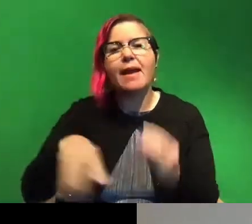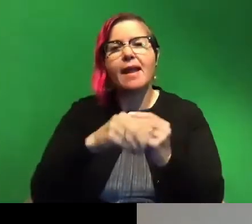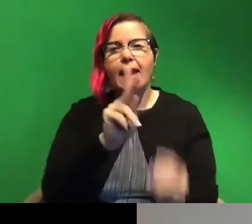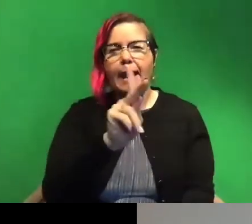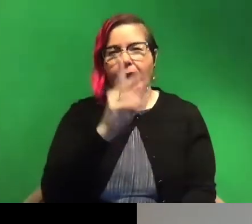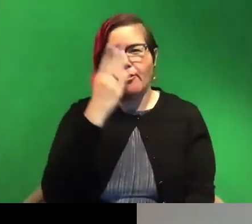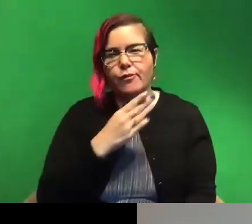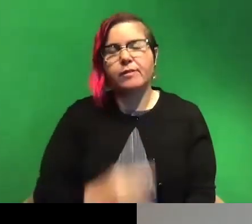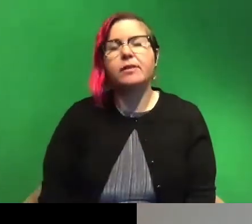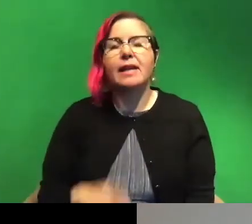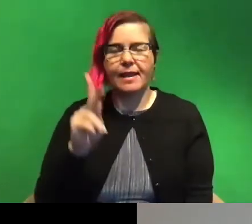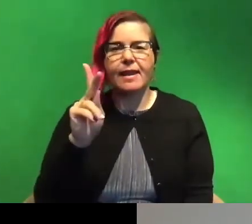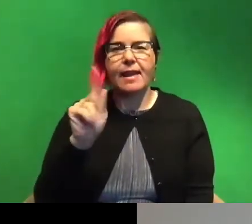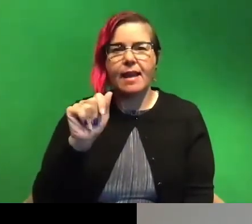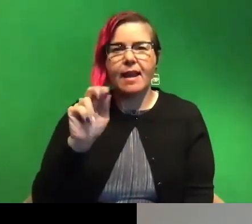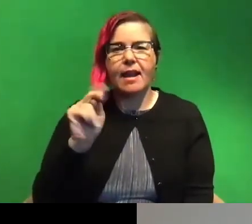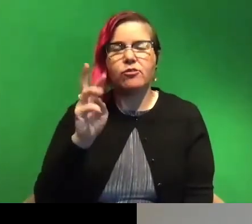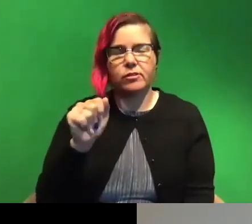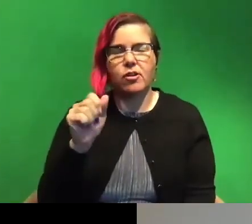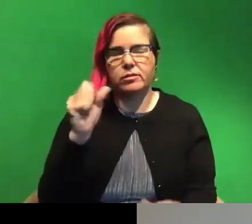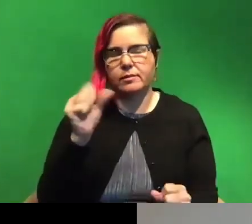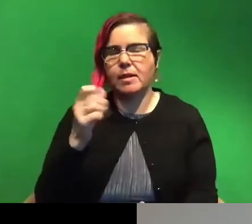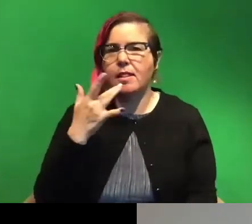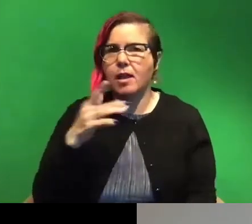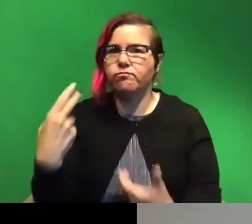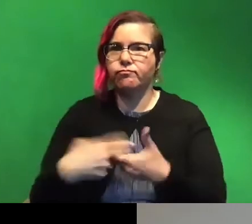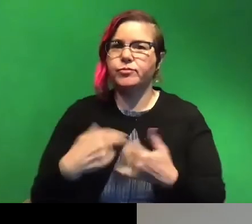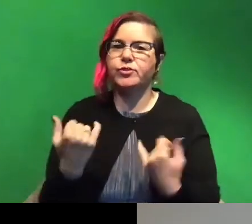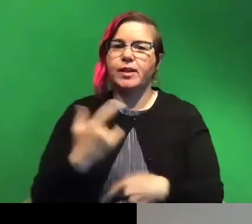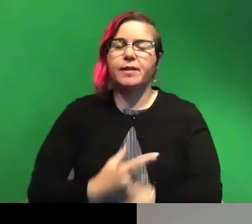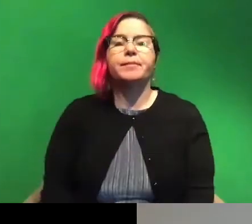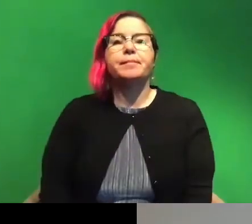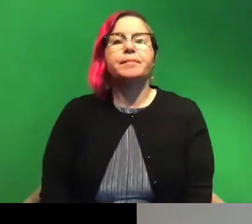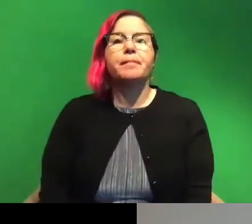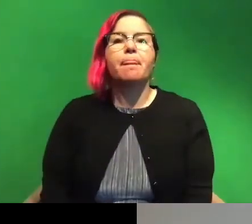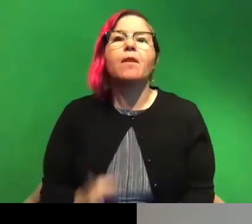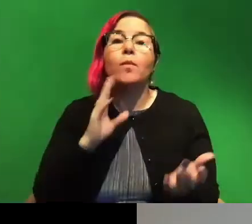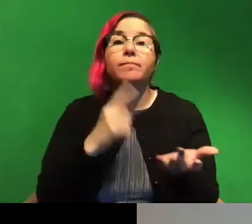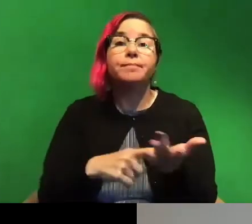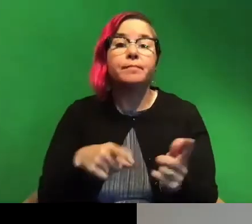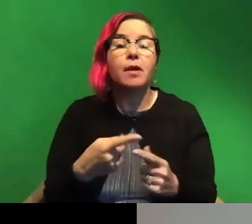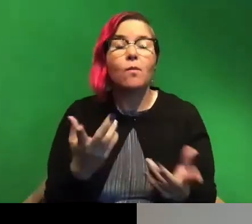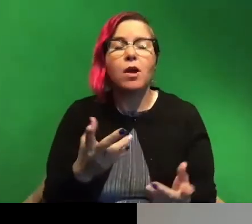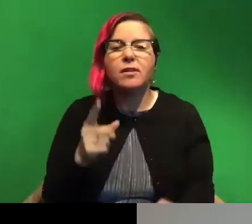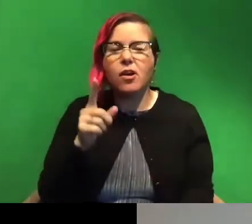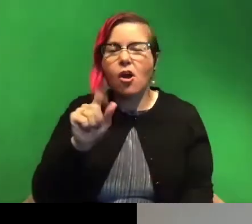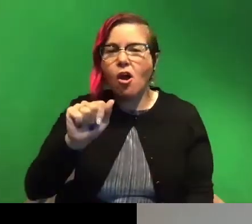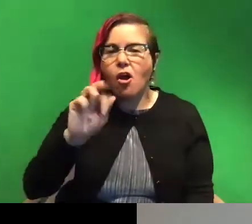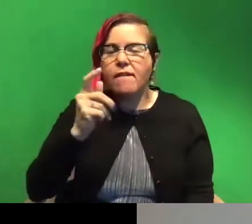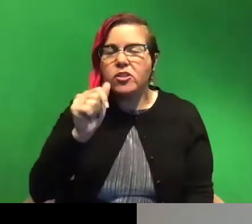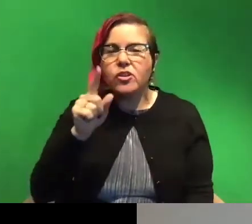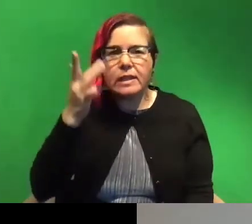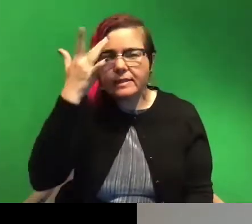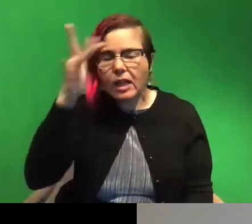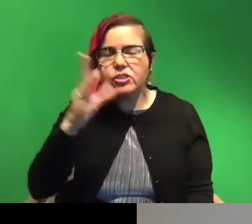Okay, Kandrea, awesome. We're so lucky to have you here with us today. We're going to be talking about artificial intelligence and